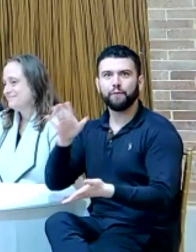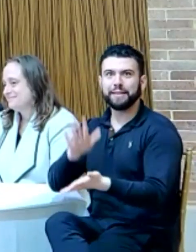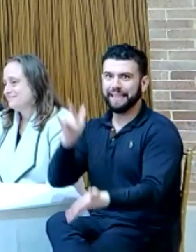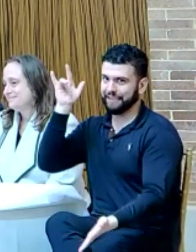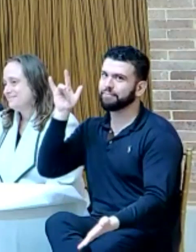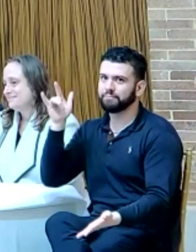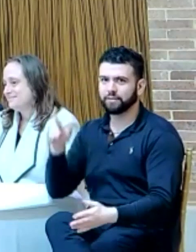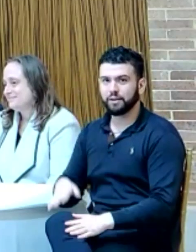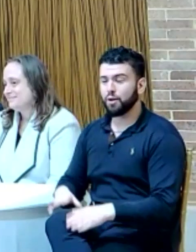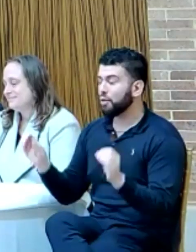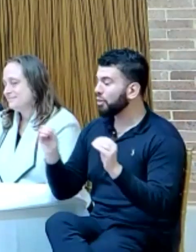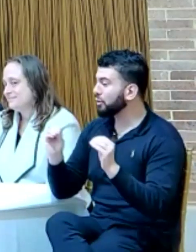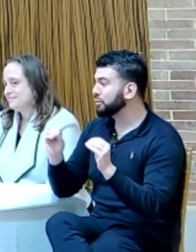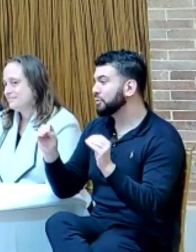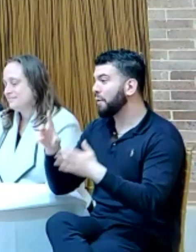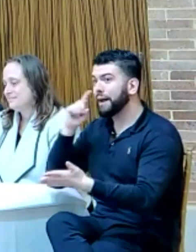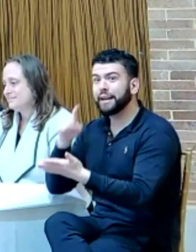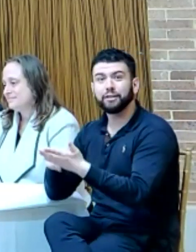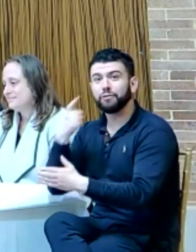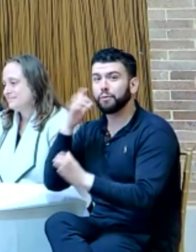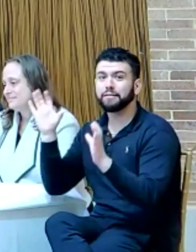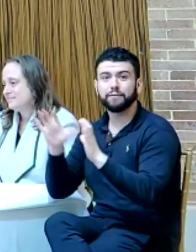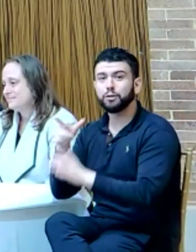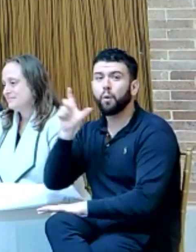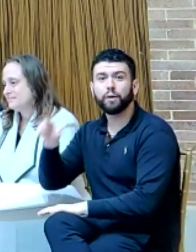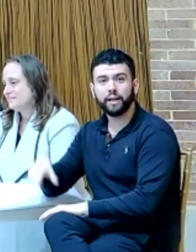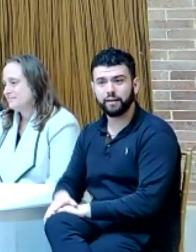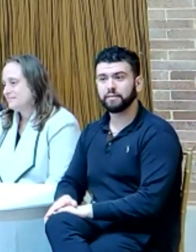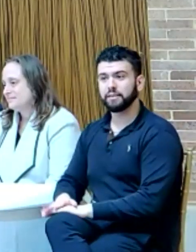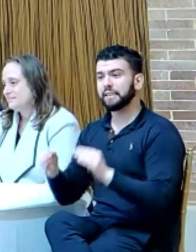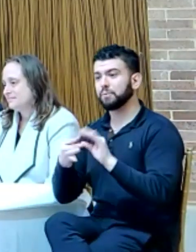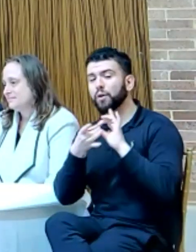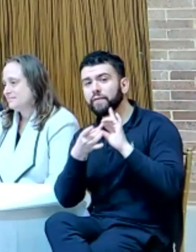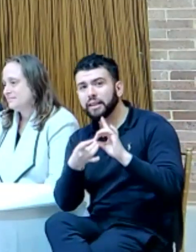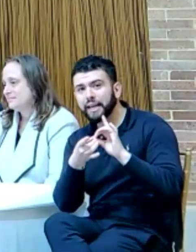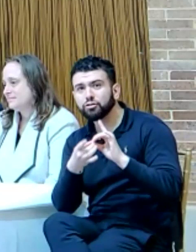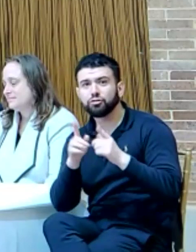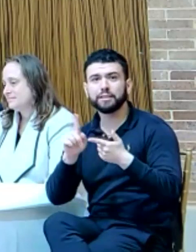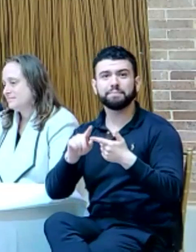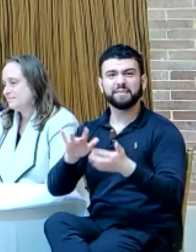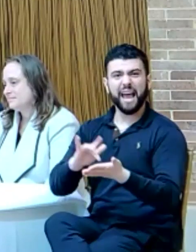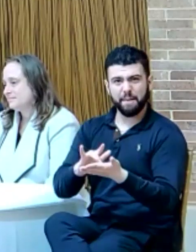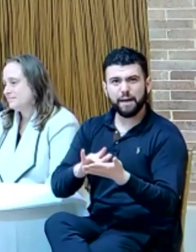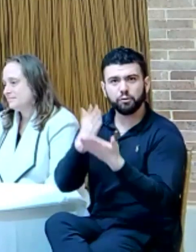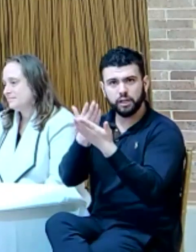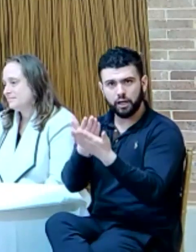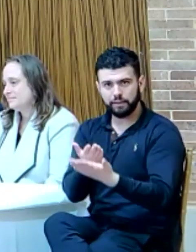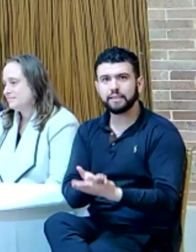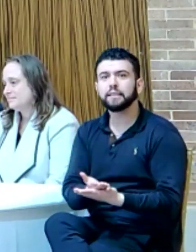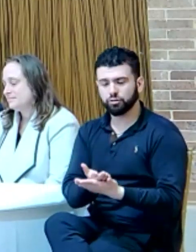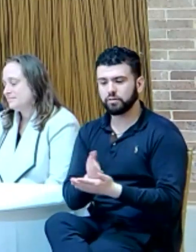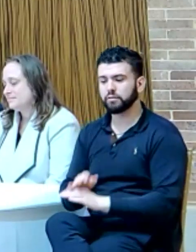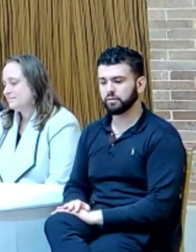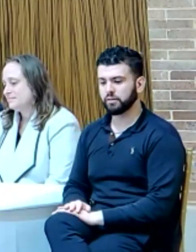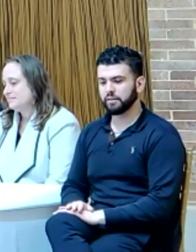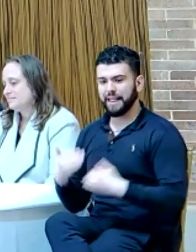um there is no recognition of such a certificate it is the relationship and there's a lot of medical literature to support this it's the relationship between